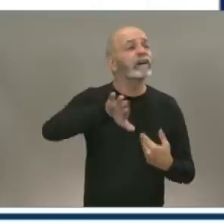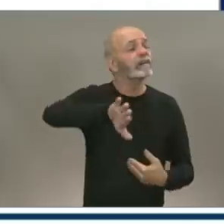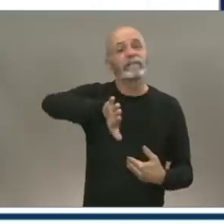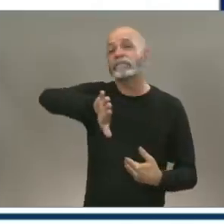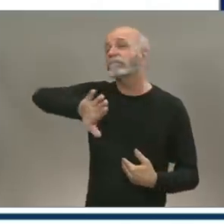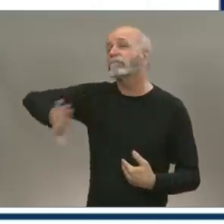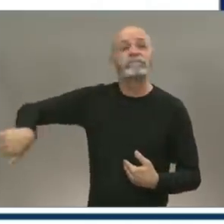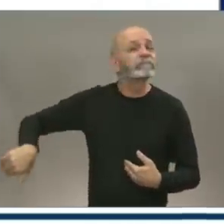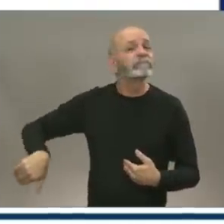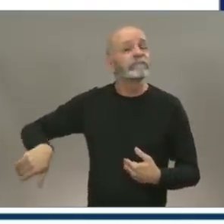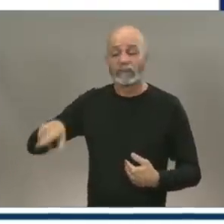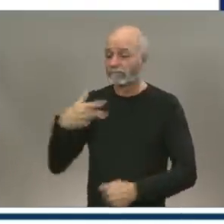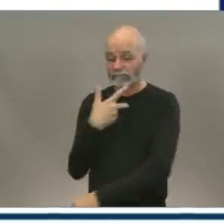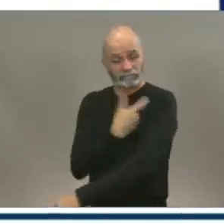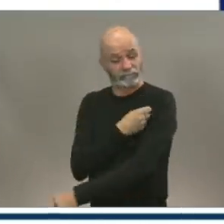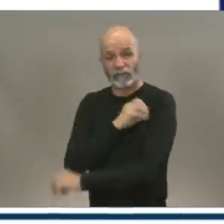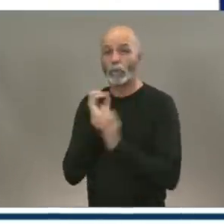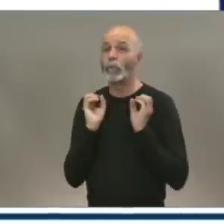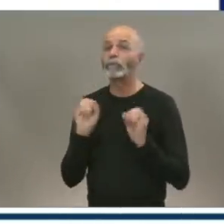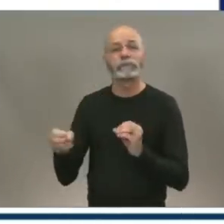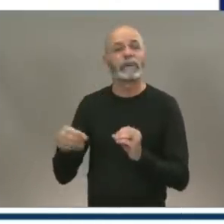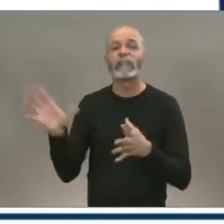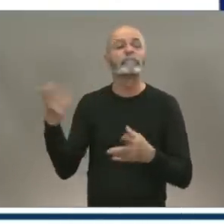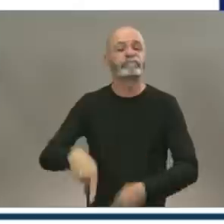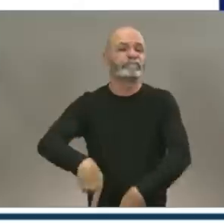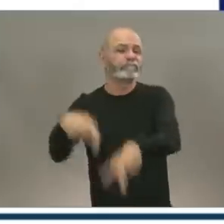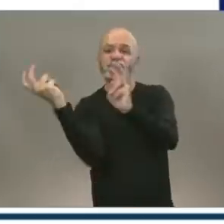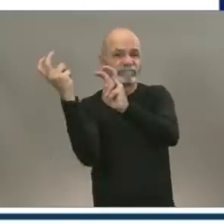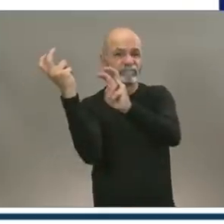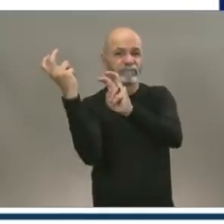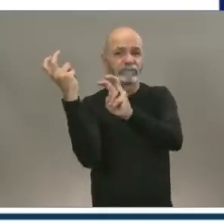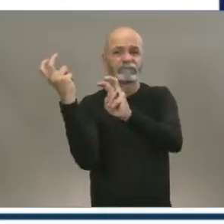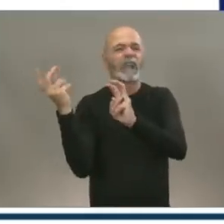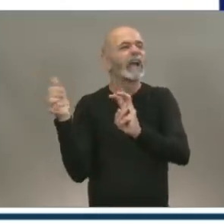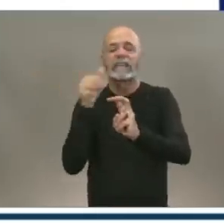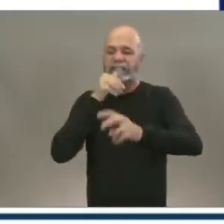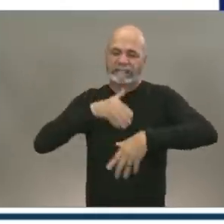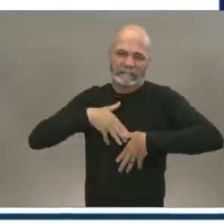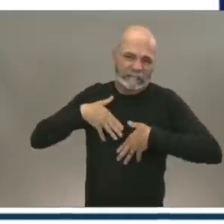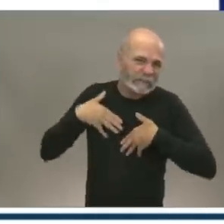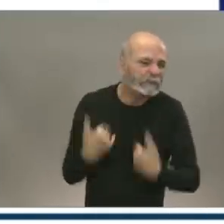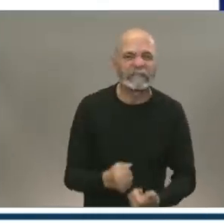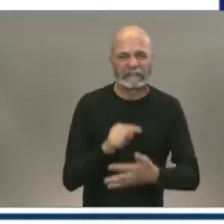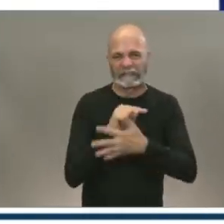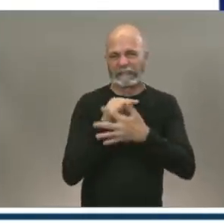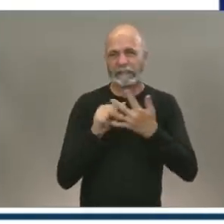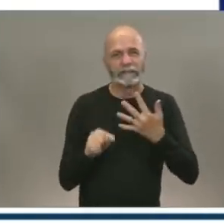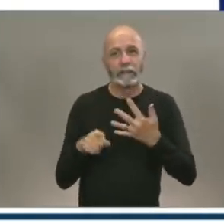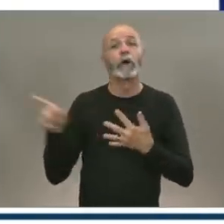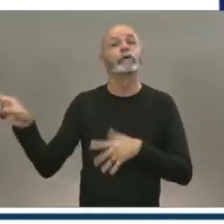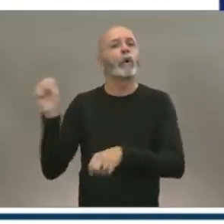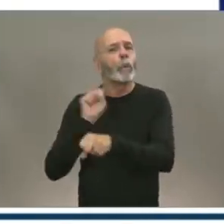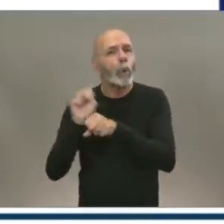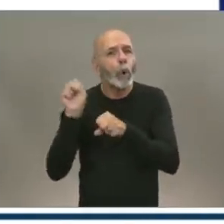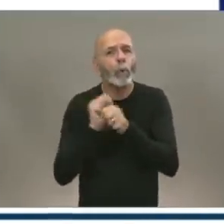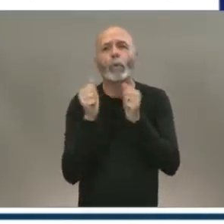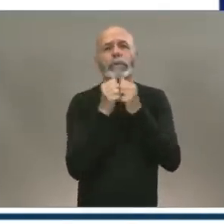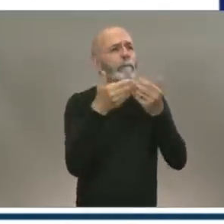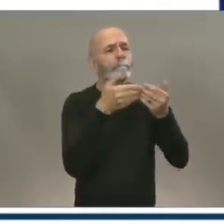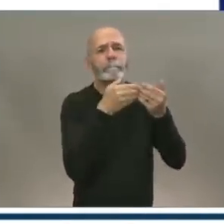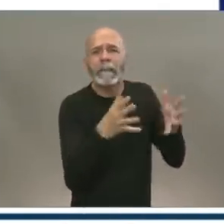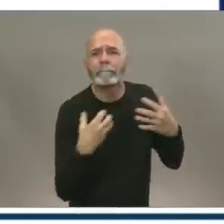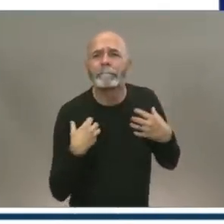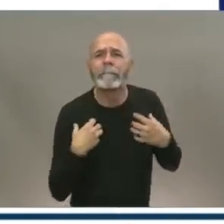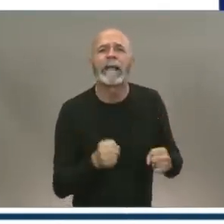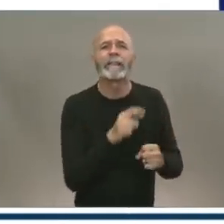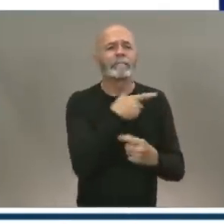She's not feeling very good. So she is, of course, working with public health on contact tracing, and we're wishing the